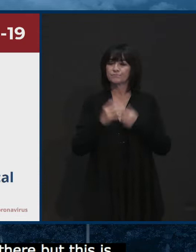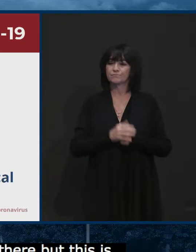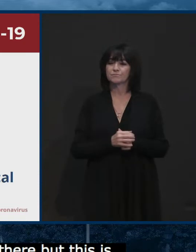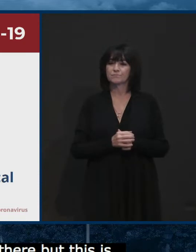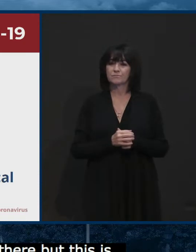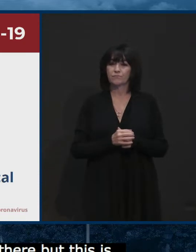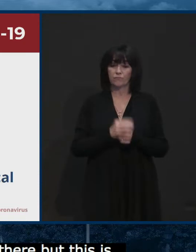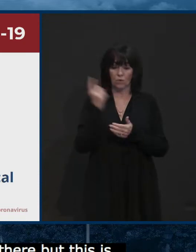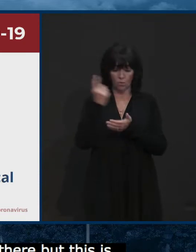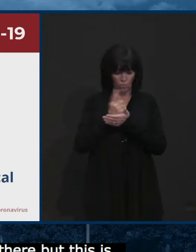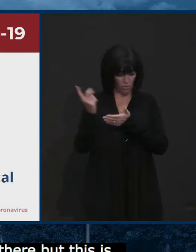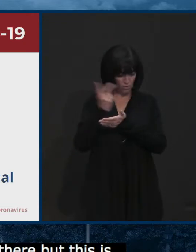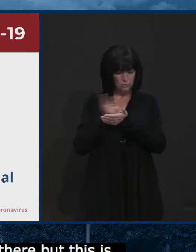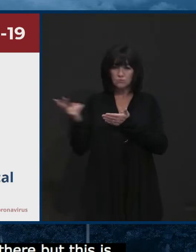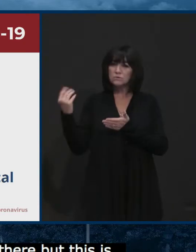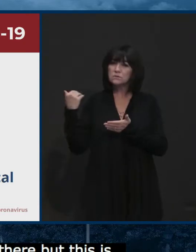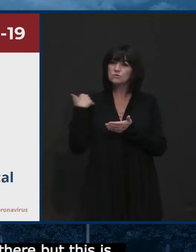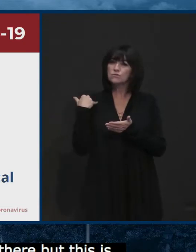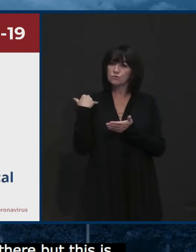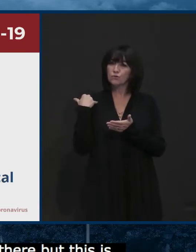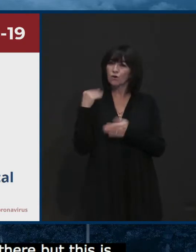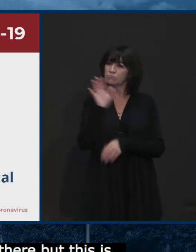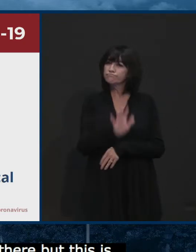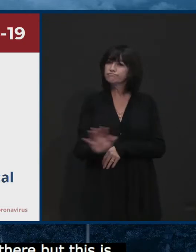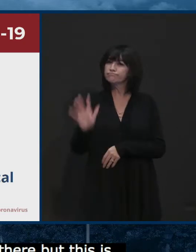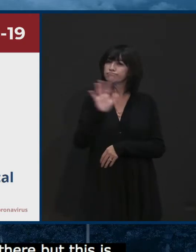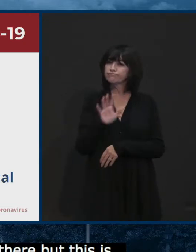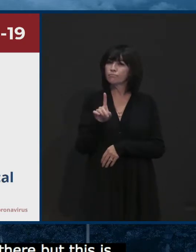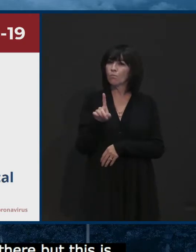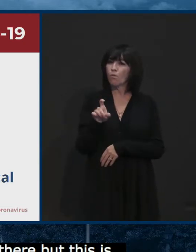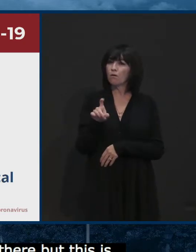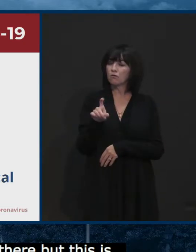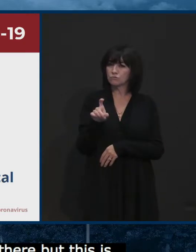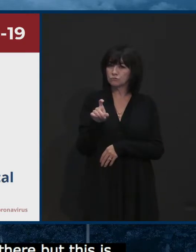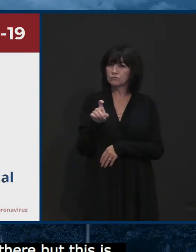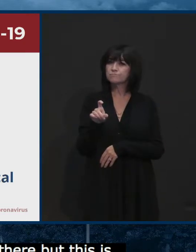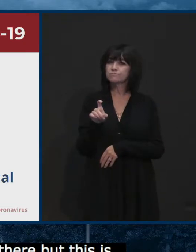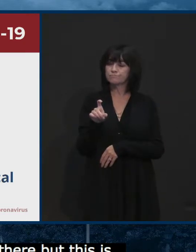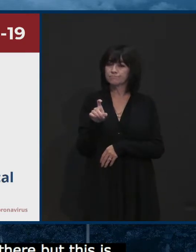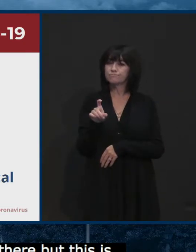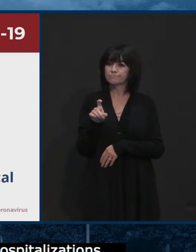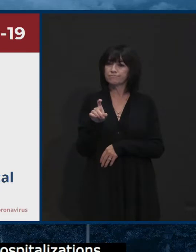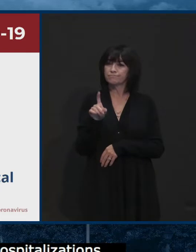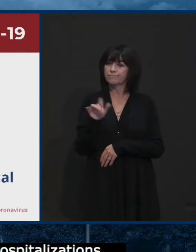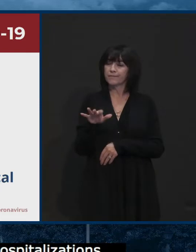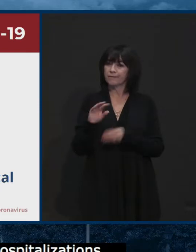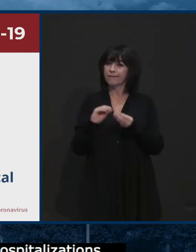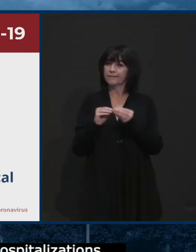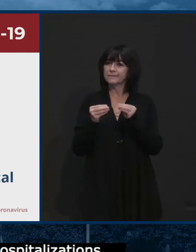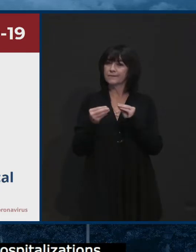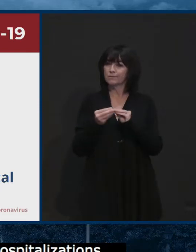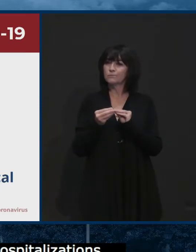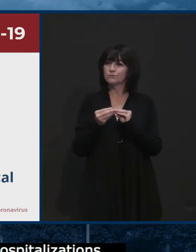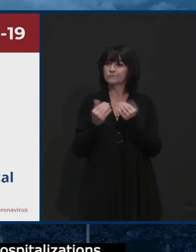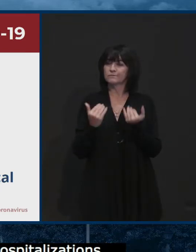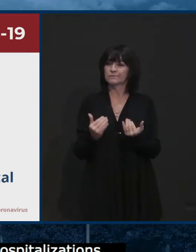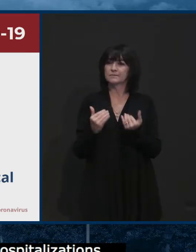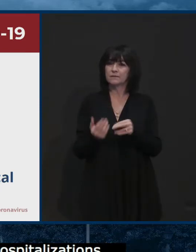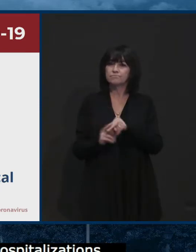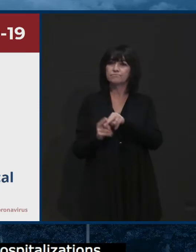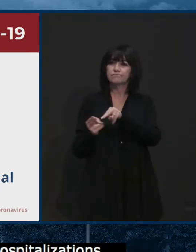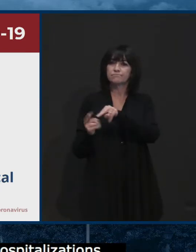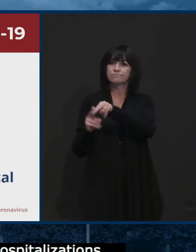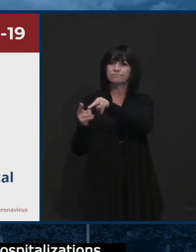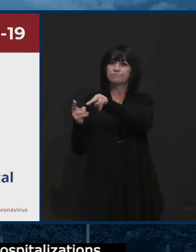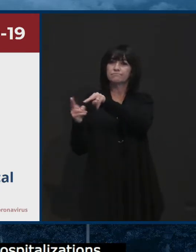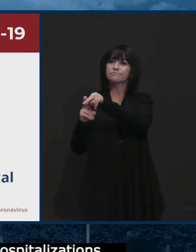week or two ago, we were just around the 100 number, just around 100, and now we've ticked up, and